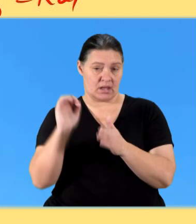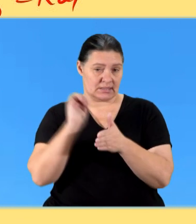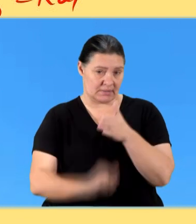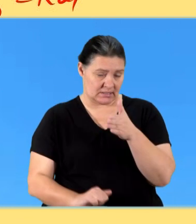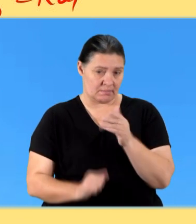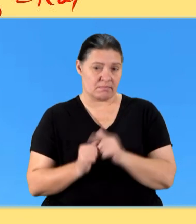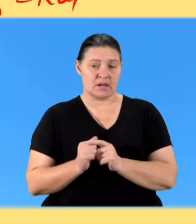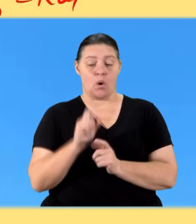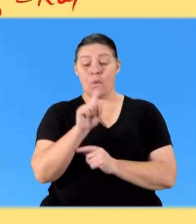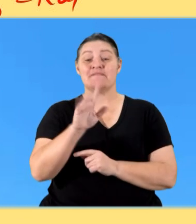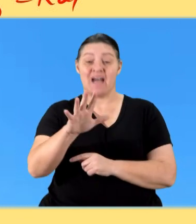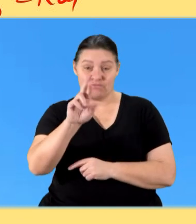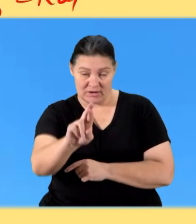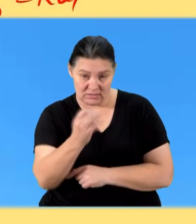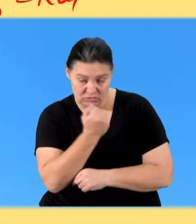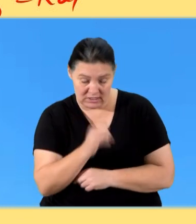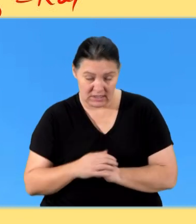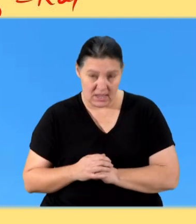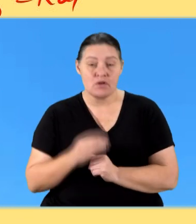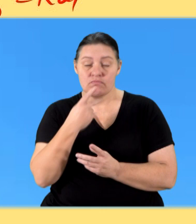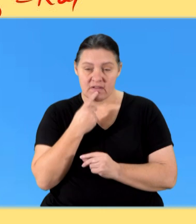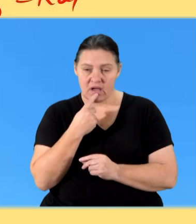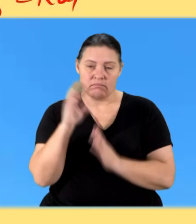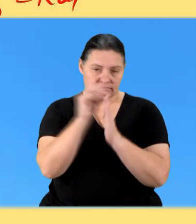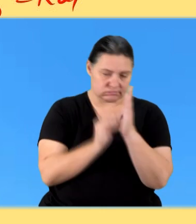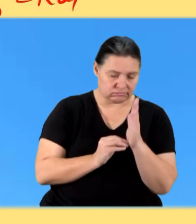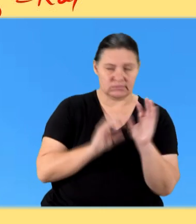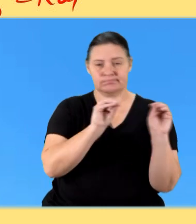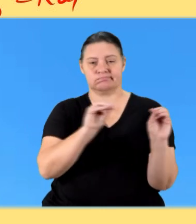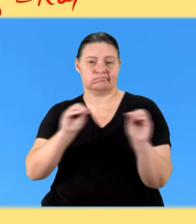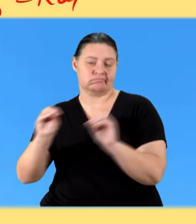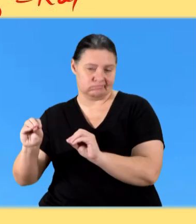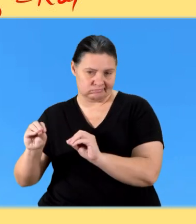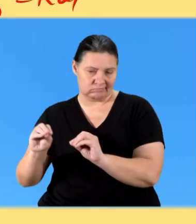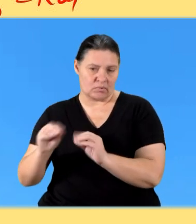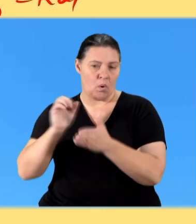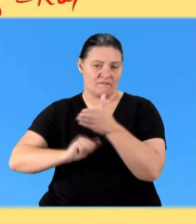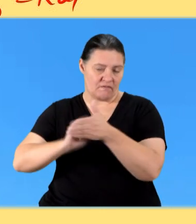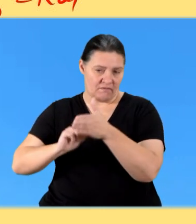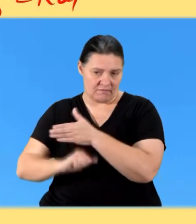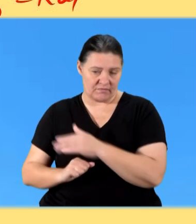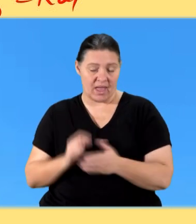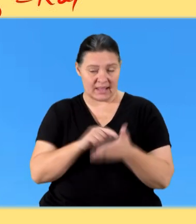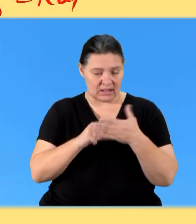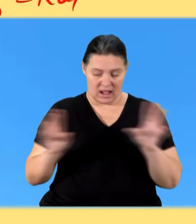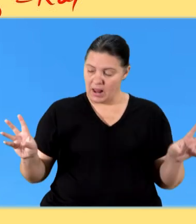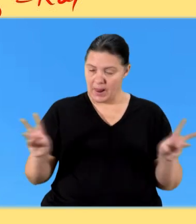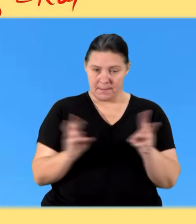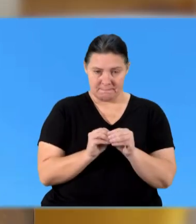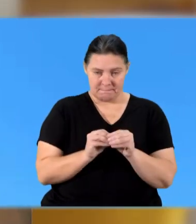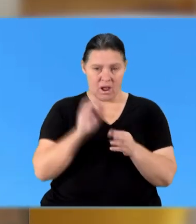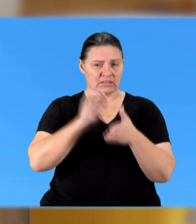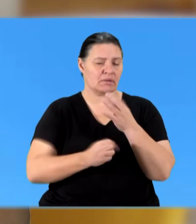union deduction, which is 15 Rand, now you need to add all your deductions. So make sure you have your